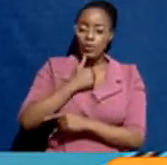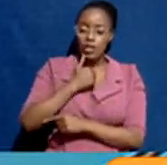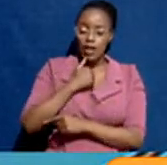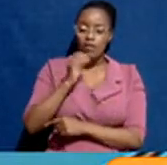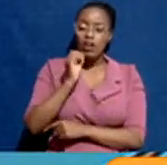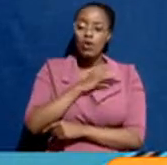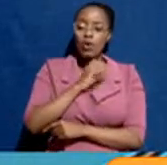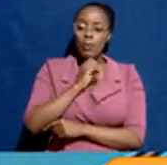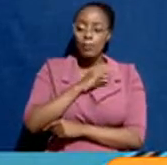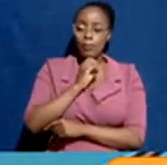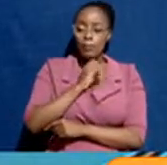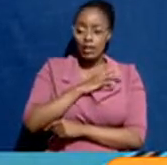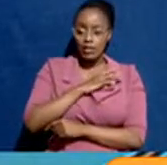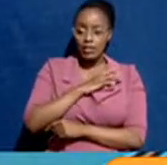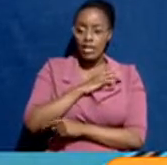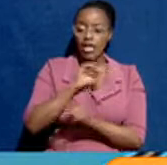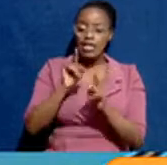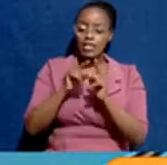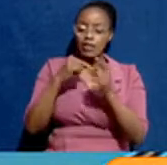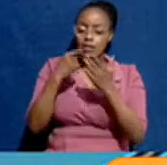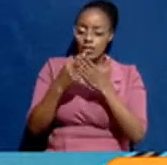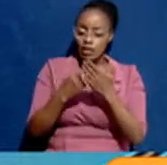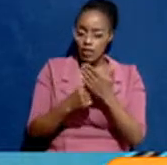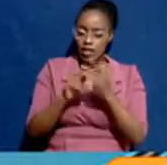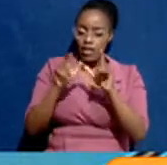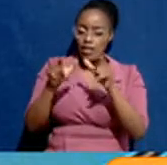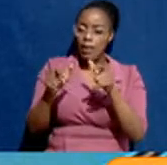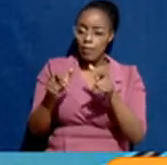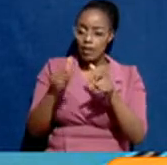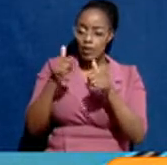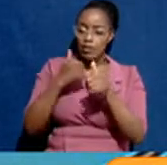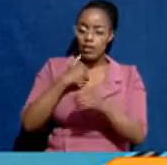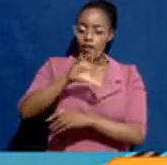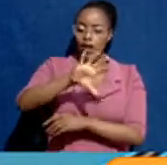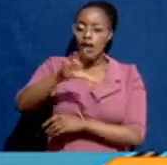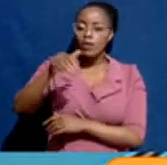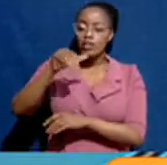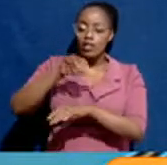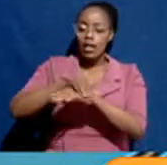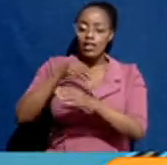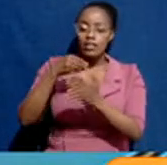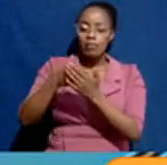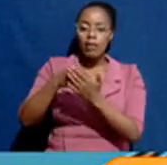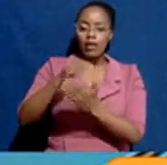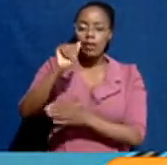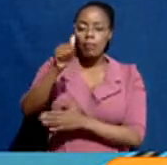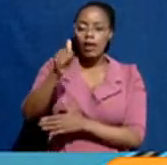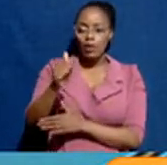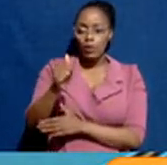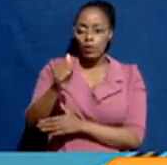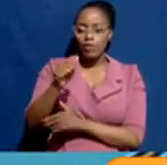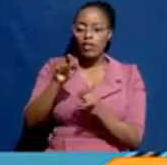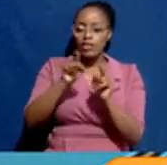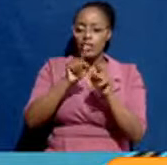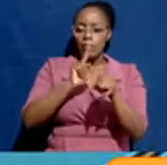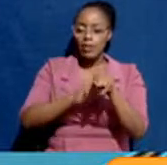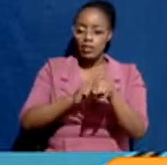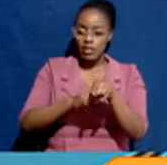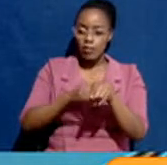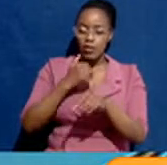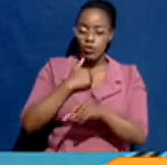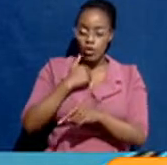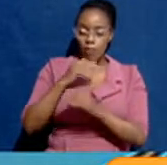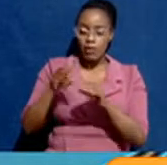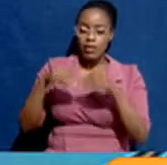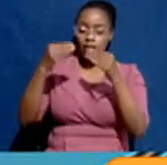complaints and debates in the media that counties have not received money, even when you award a